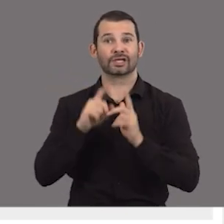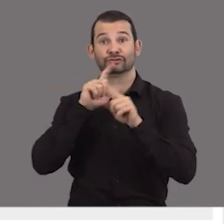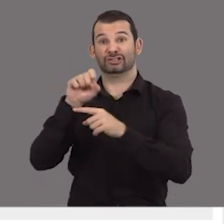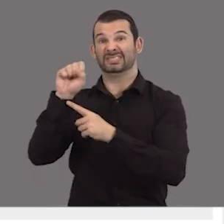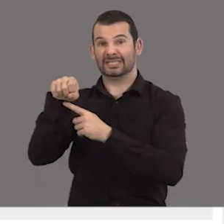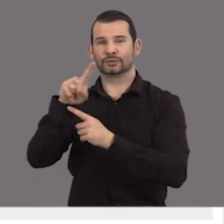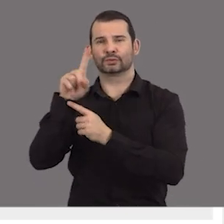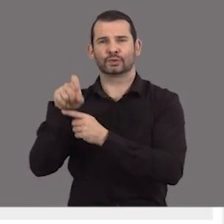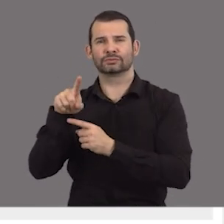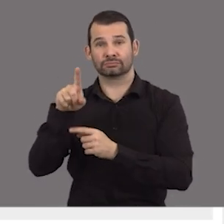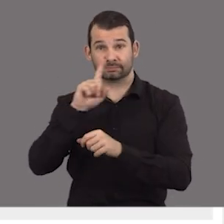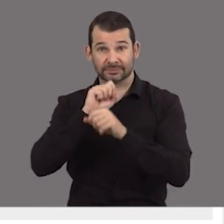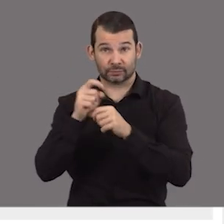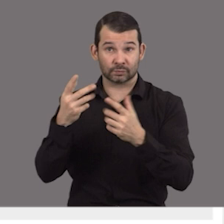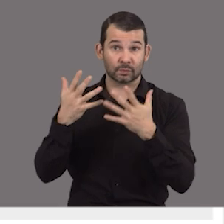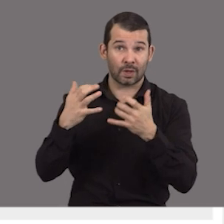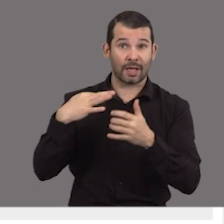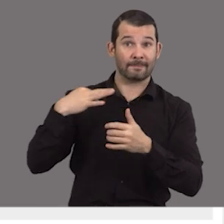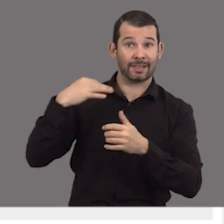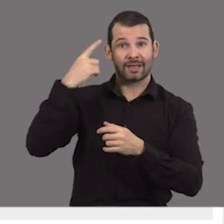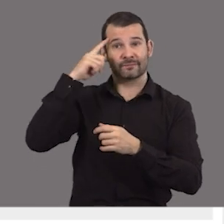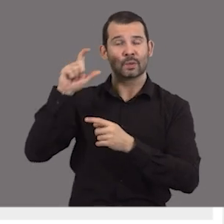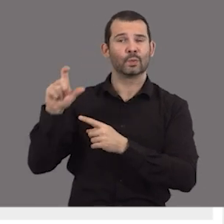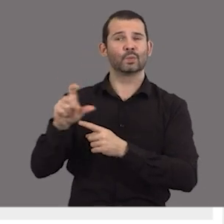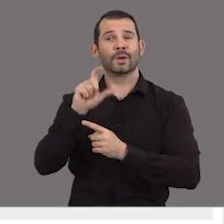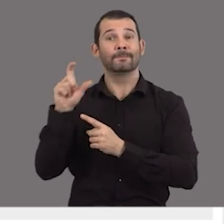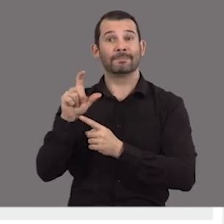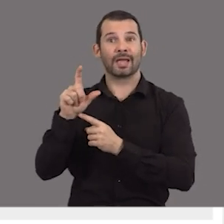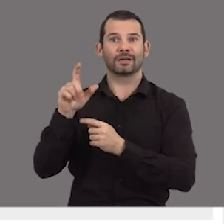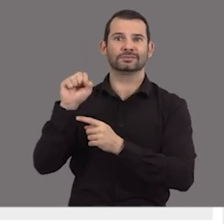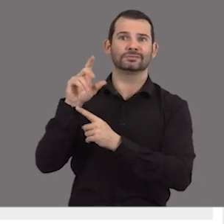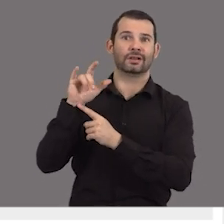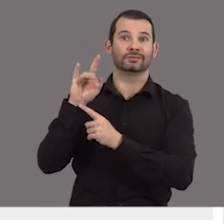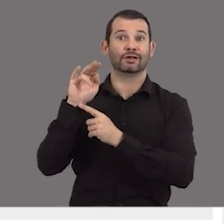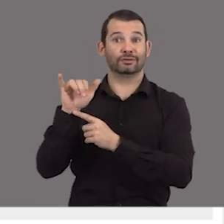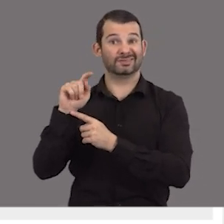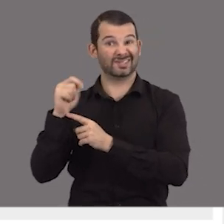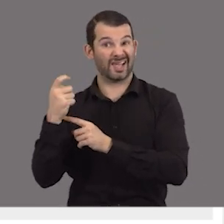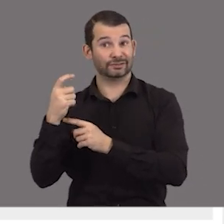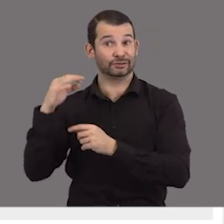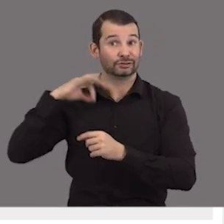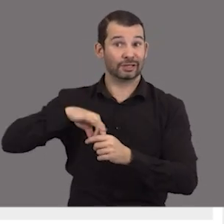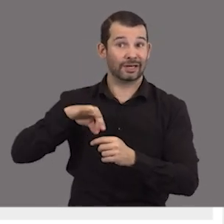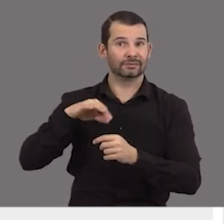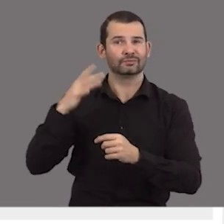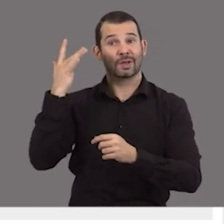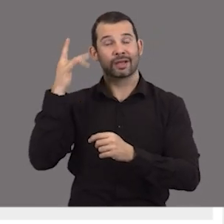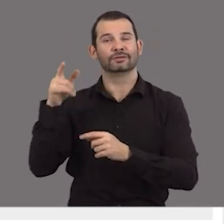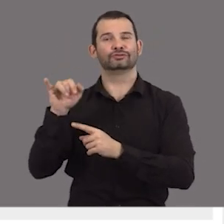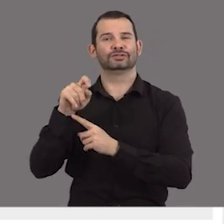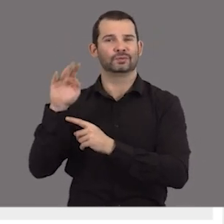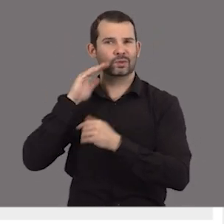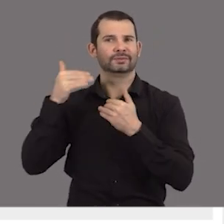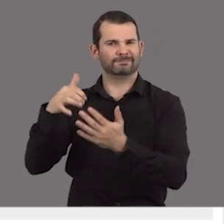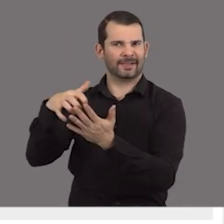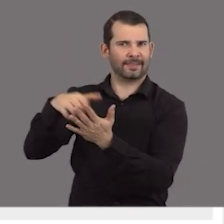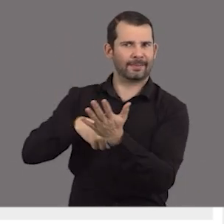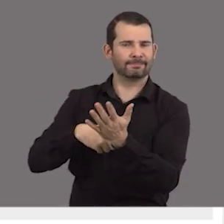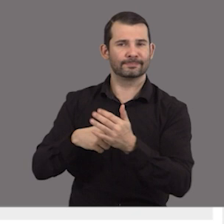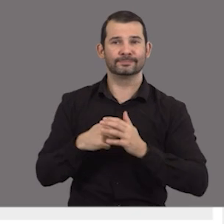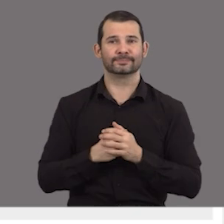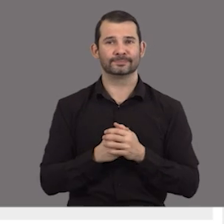Answer yes to the question, do you wish to apply for the Quebec Solidarity Tax Credit? Since Jeet will be making the